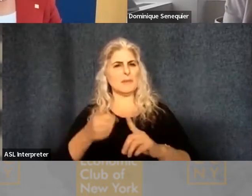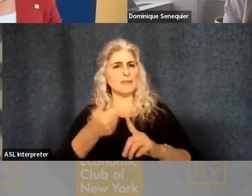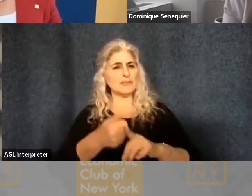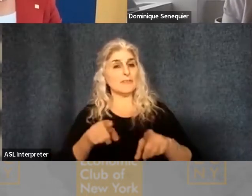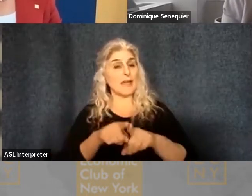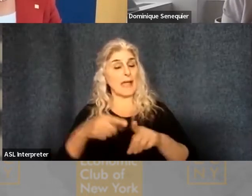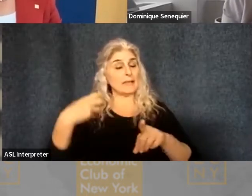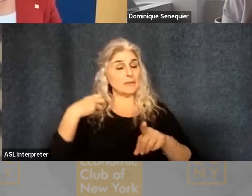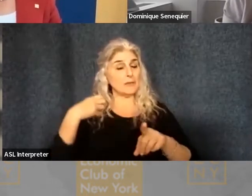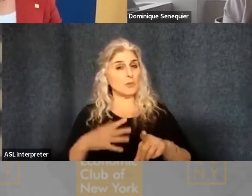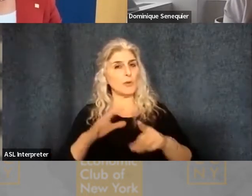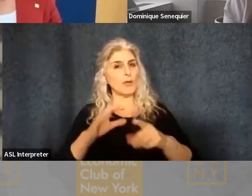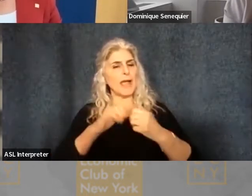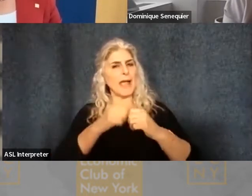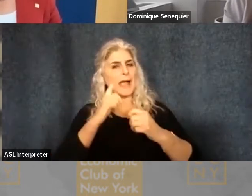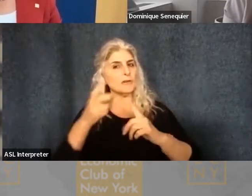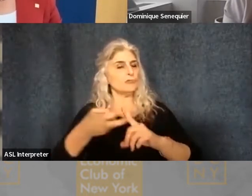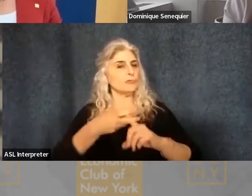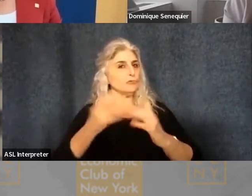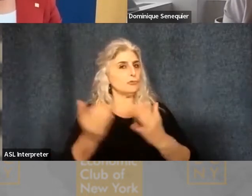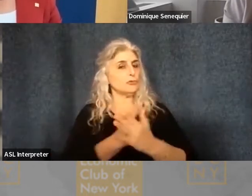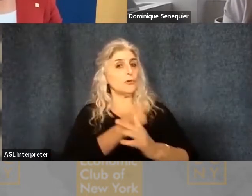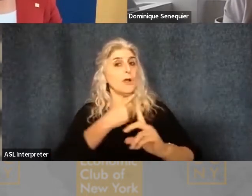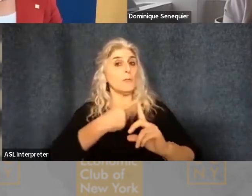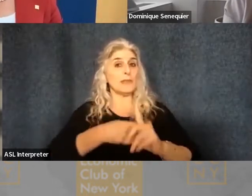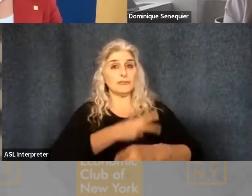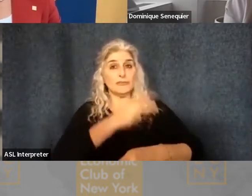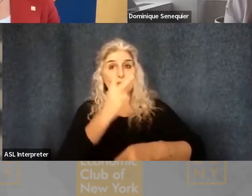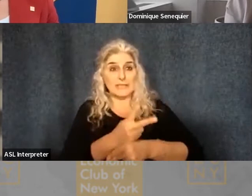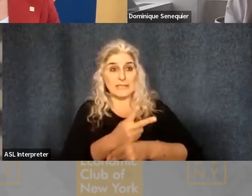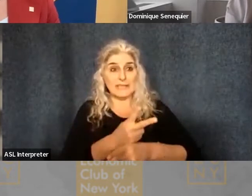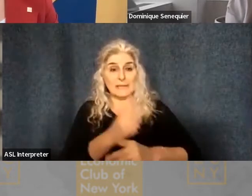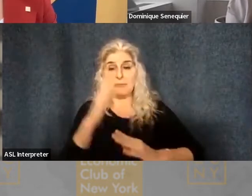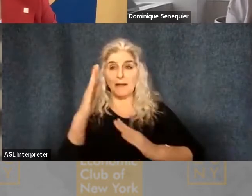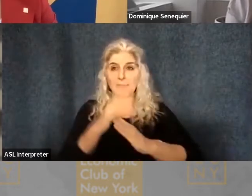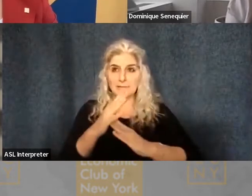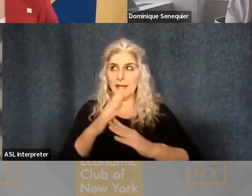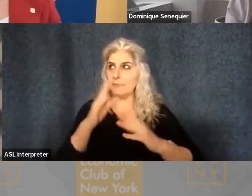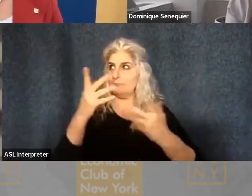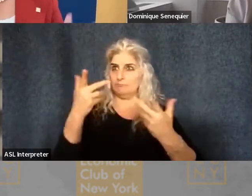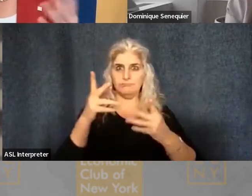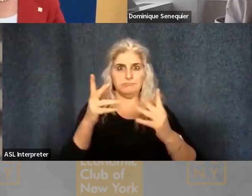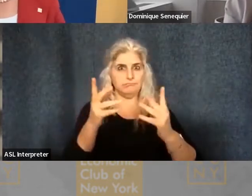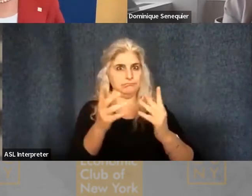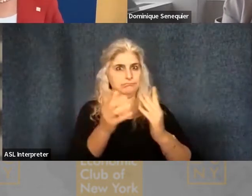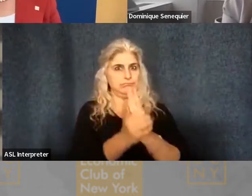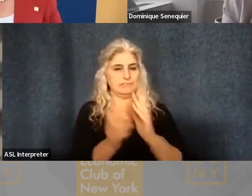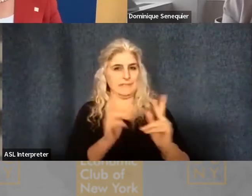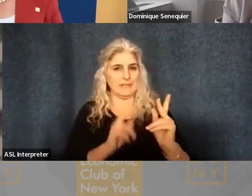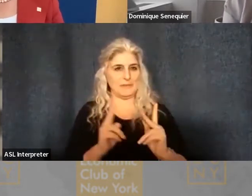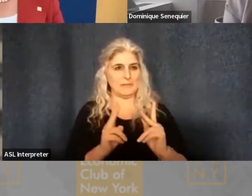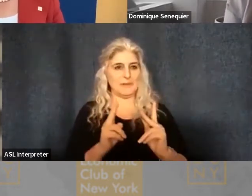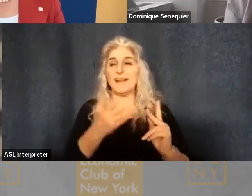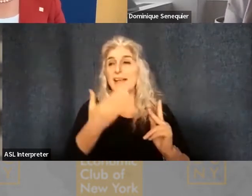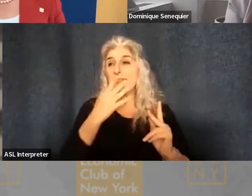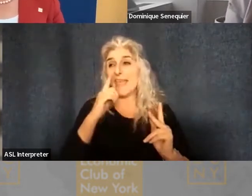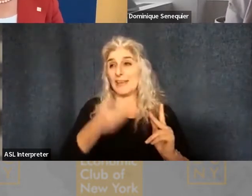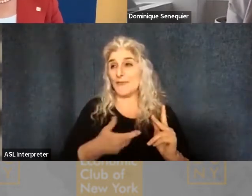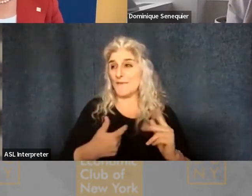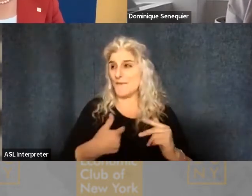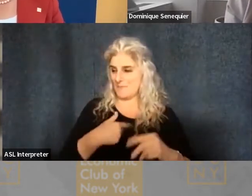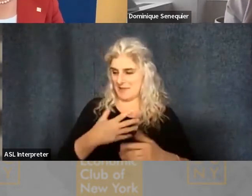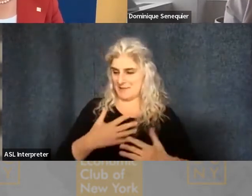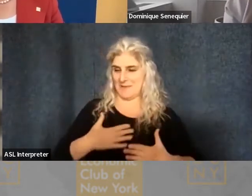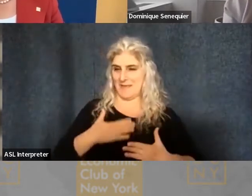your top tier talent? That's great. Thanks, Shelley. I'm delighted to be here today and delighted to be part of an esteemed panelist.